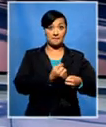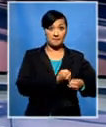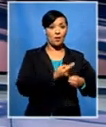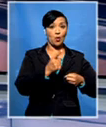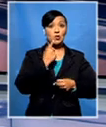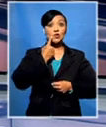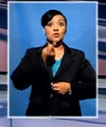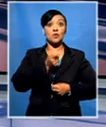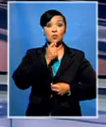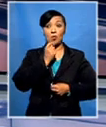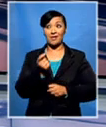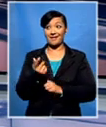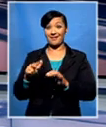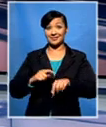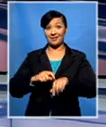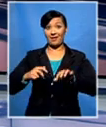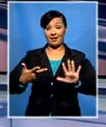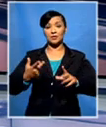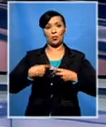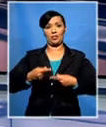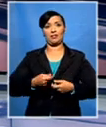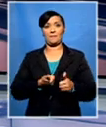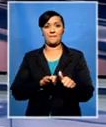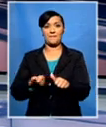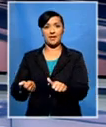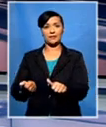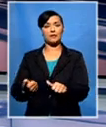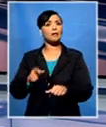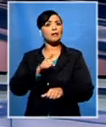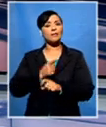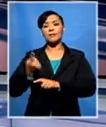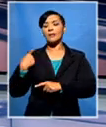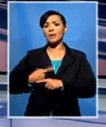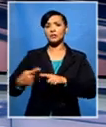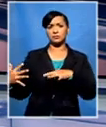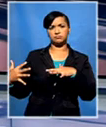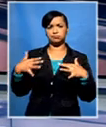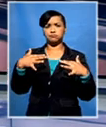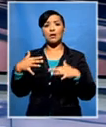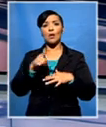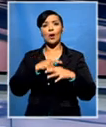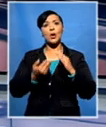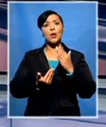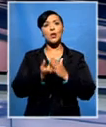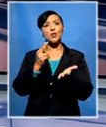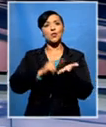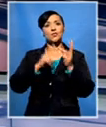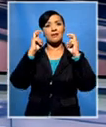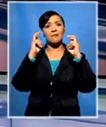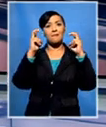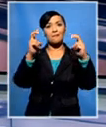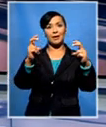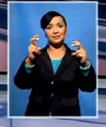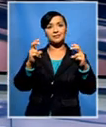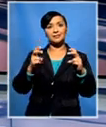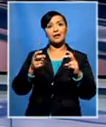at 8 tomorrow morning. The standoff started last week when taxi groups violently resisted Autopax buses taking over from